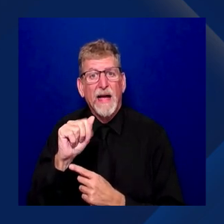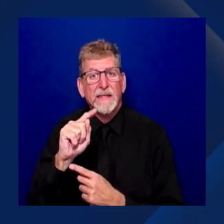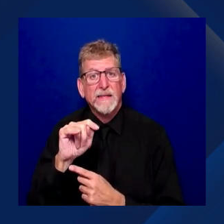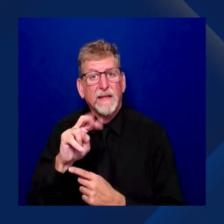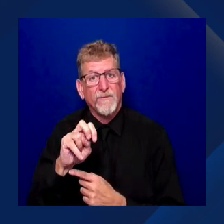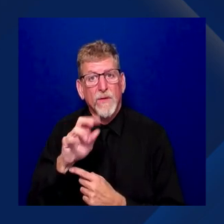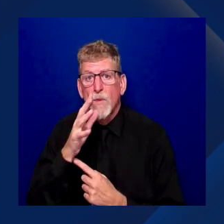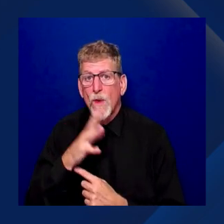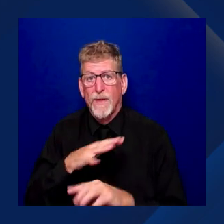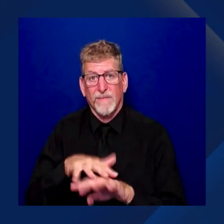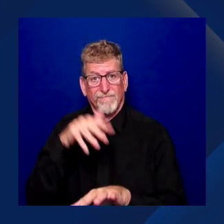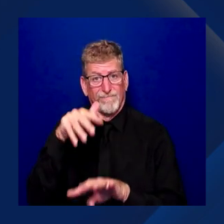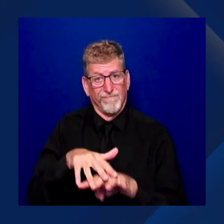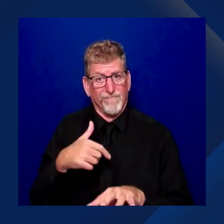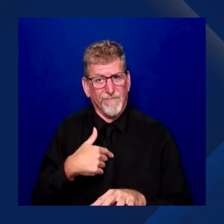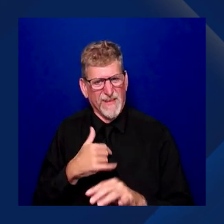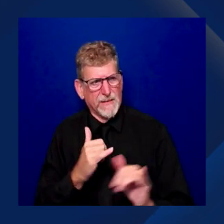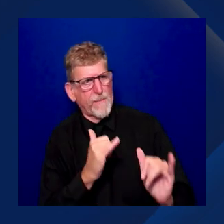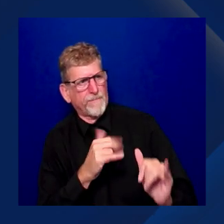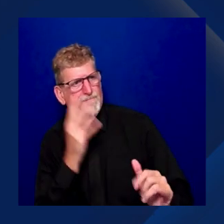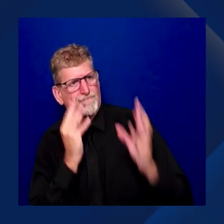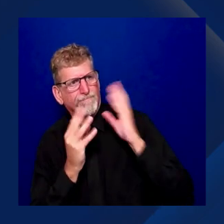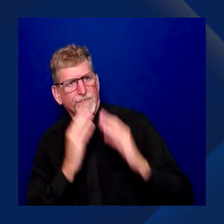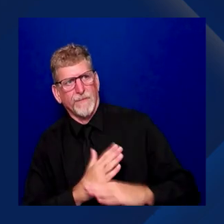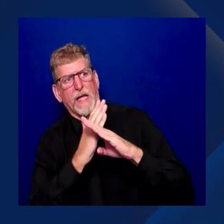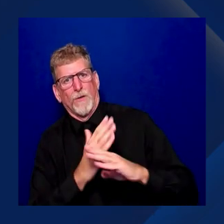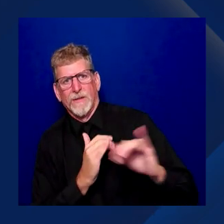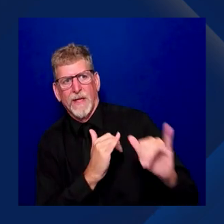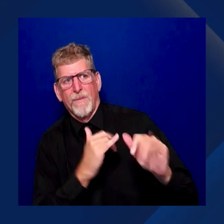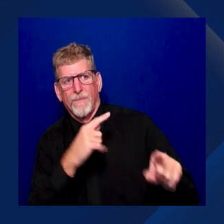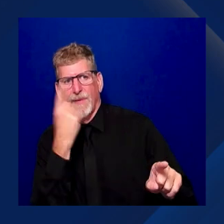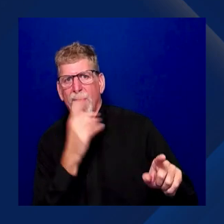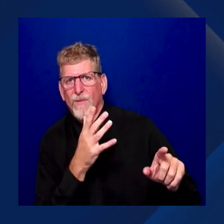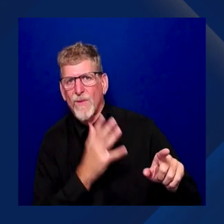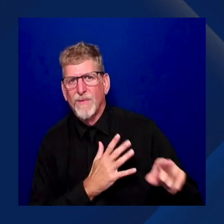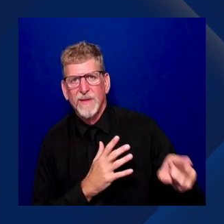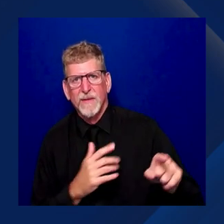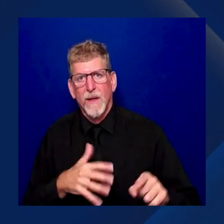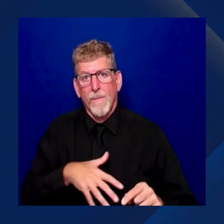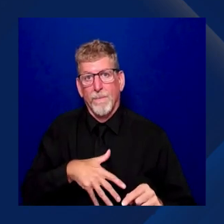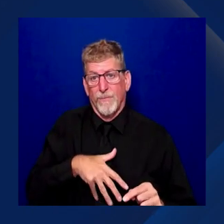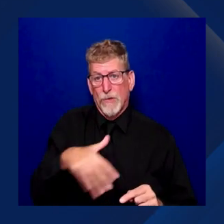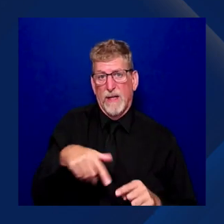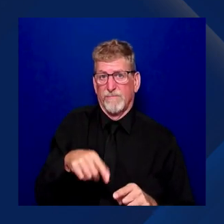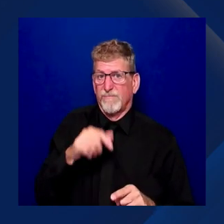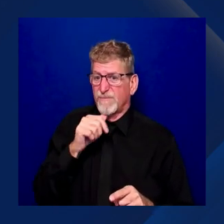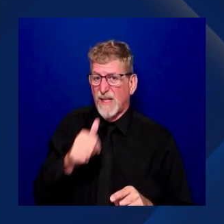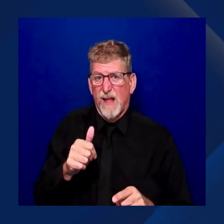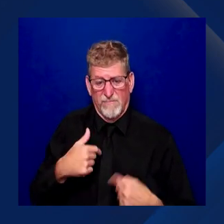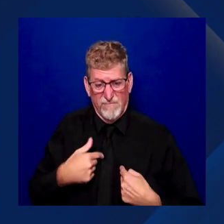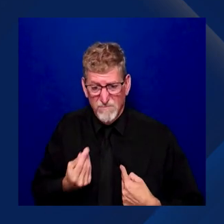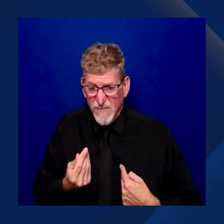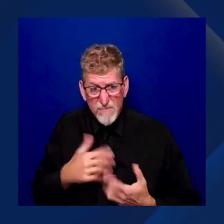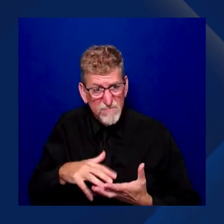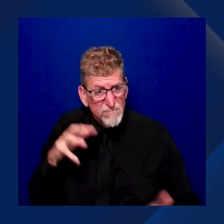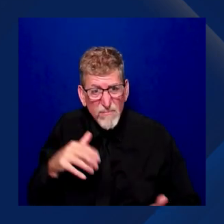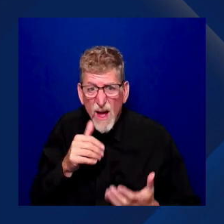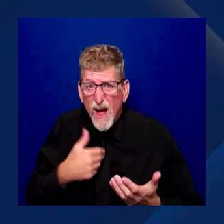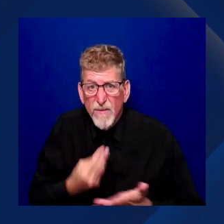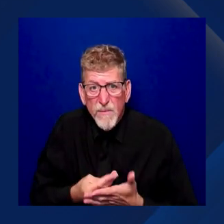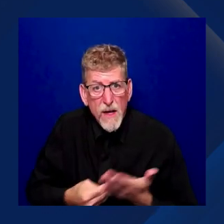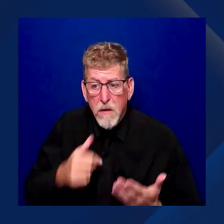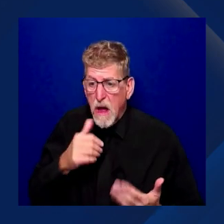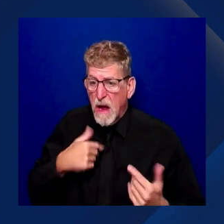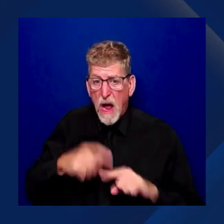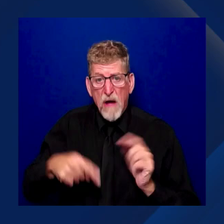women do. During my pregnancy, I was not rich. I didn't have the means to afford specialized care, but there